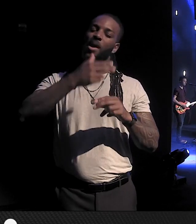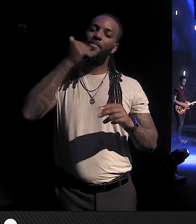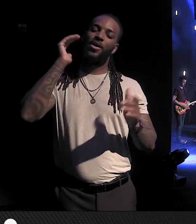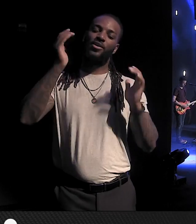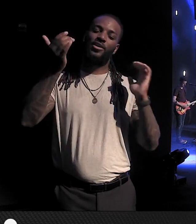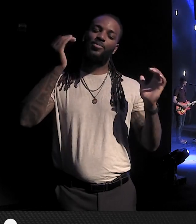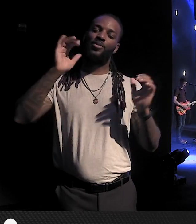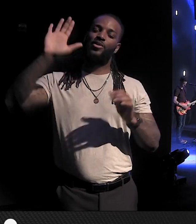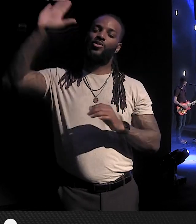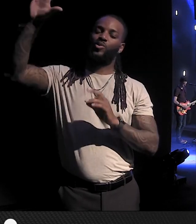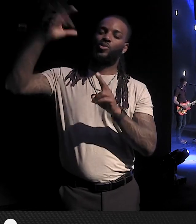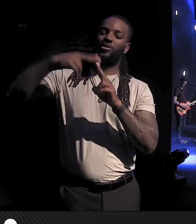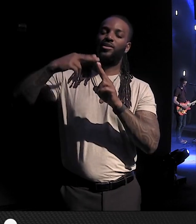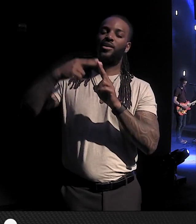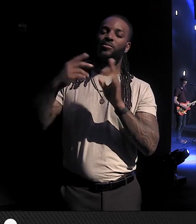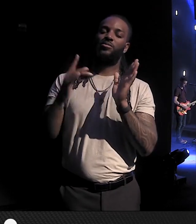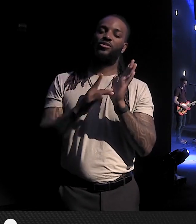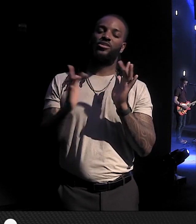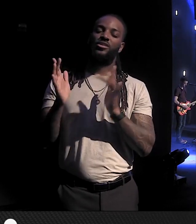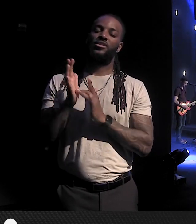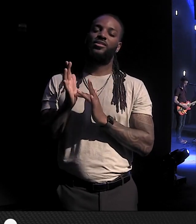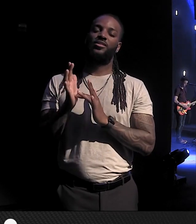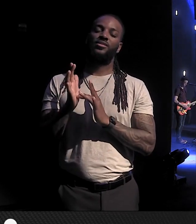of Jesus.